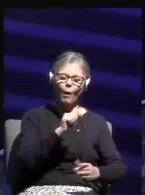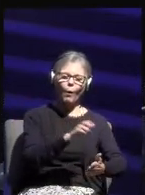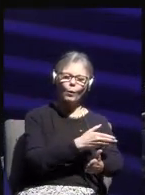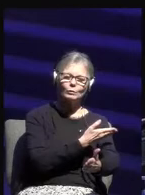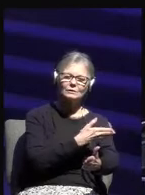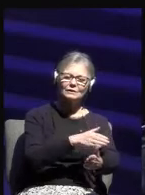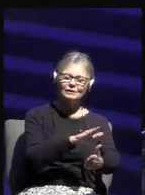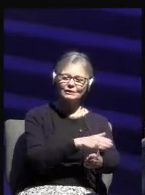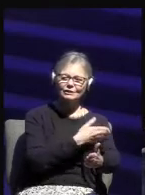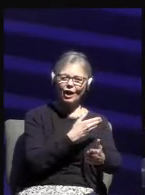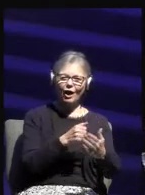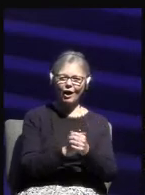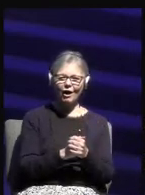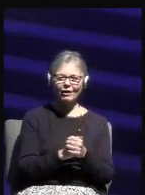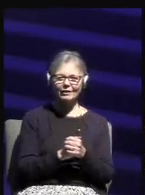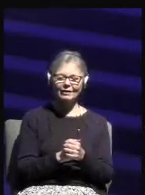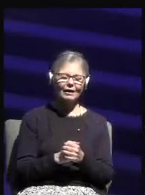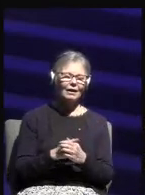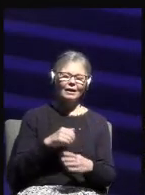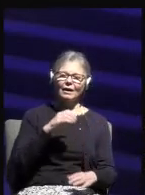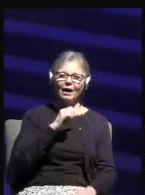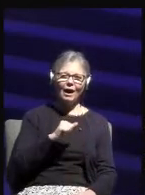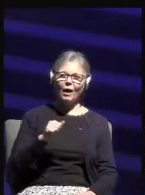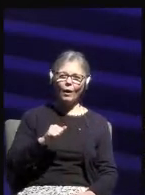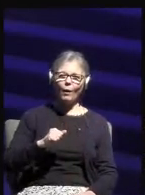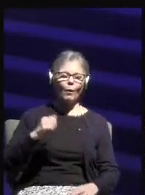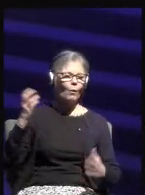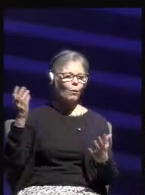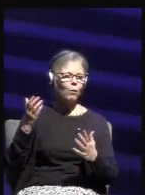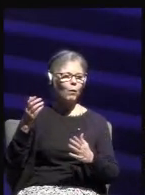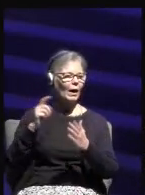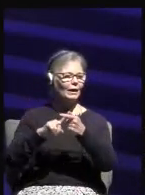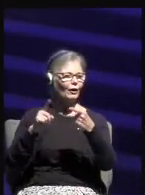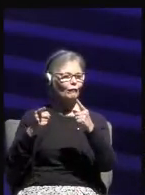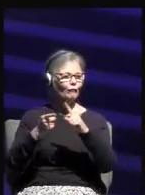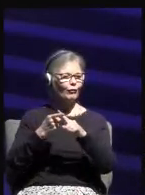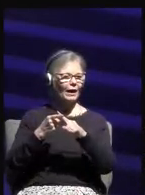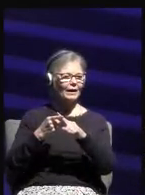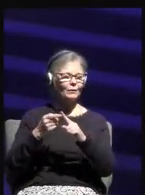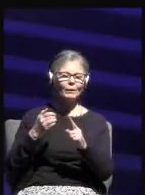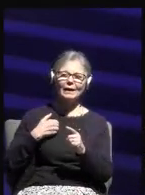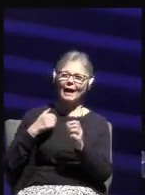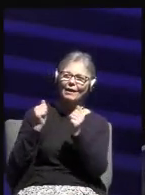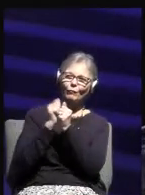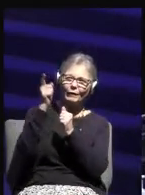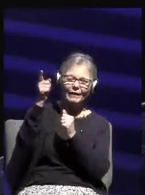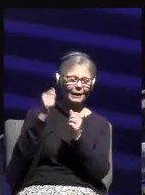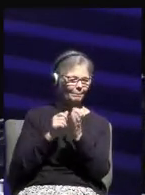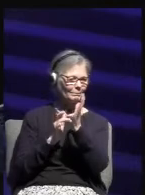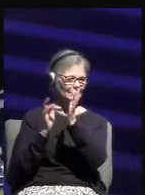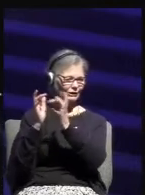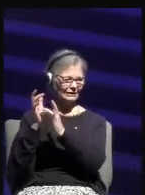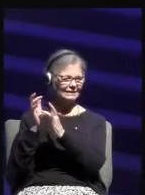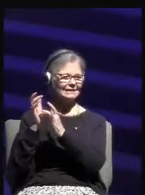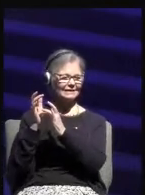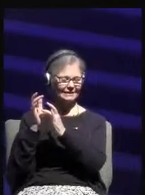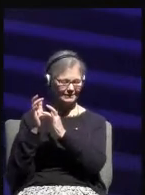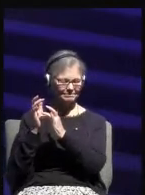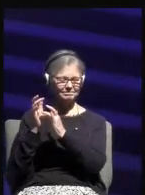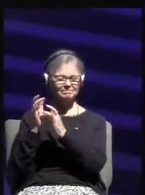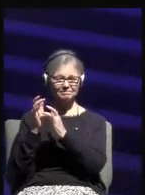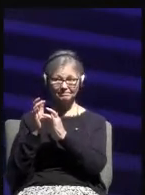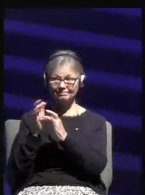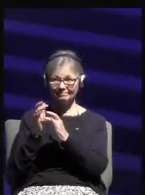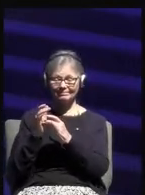that we used to sing as a kid. Oh, what a friend we have in Jesus. Hallelujah.